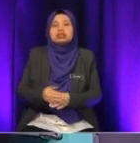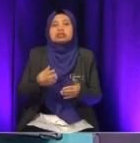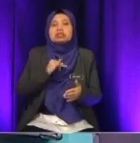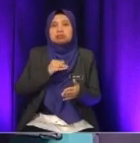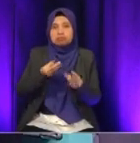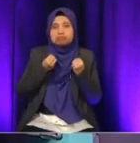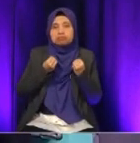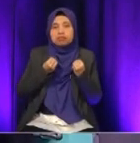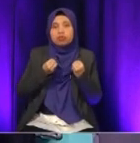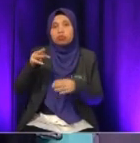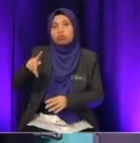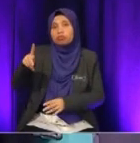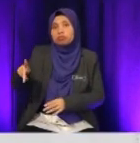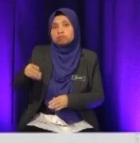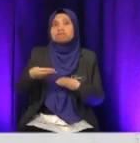volunteer?